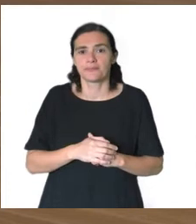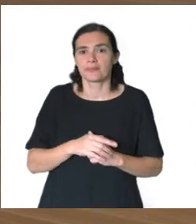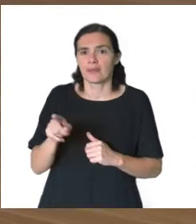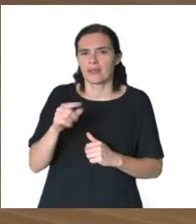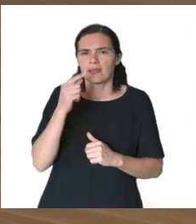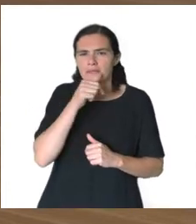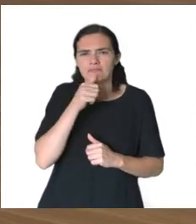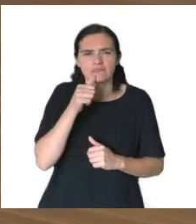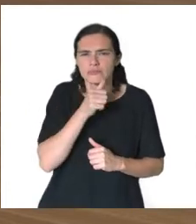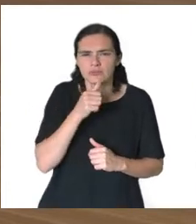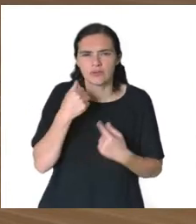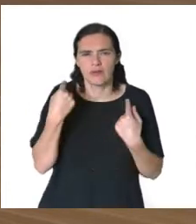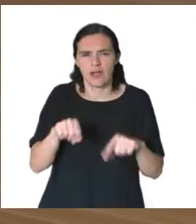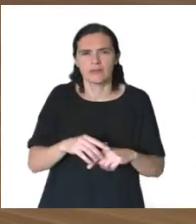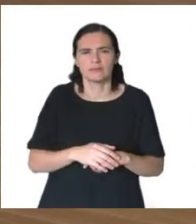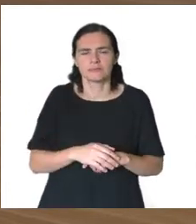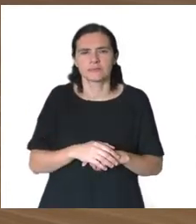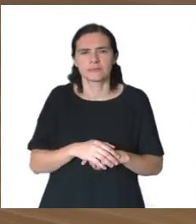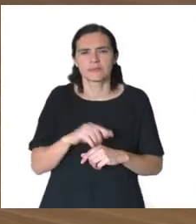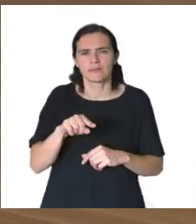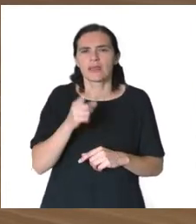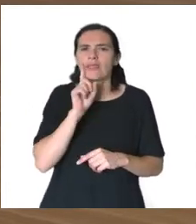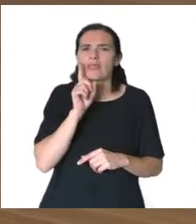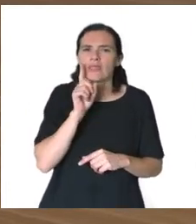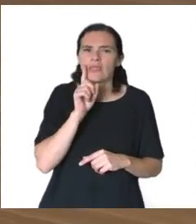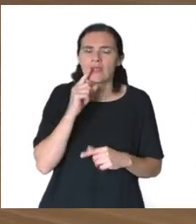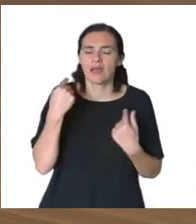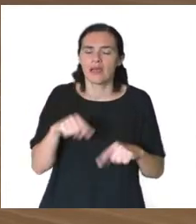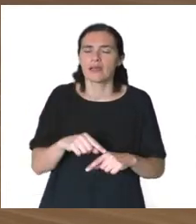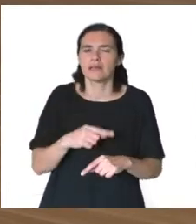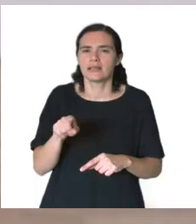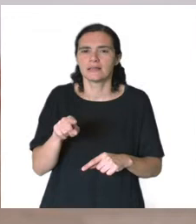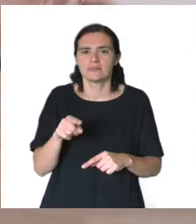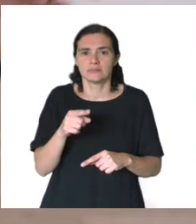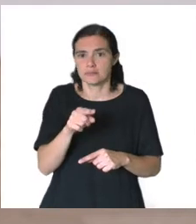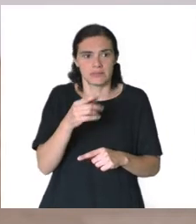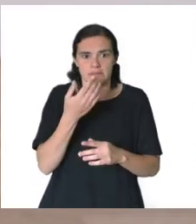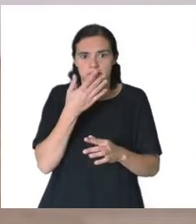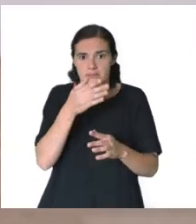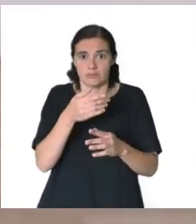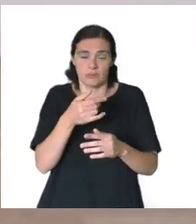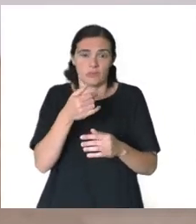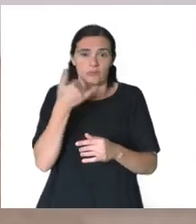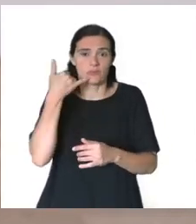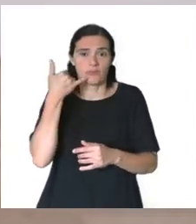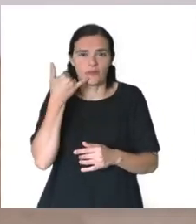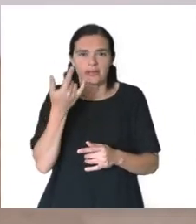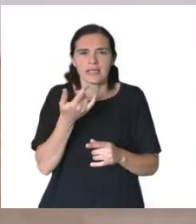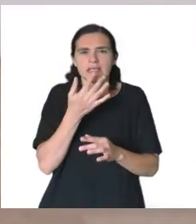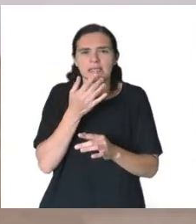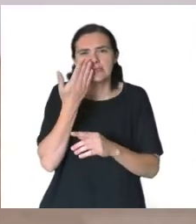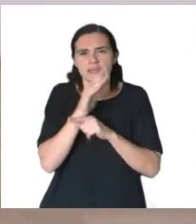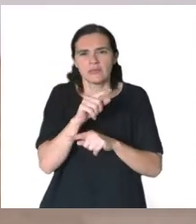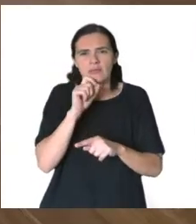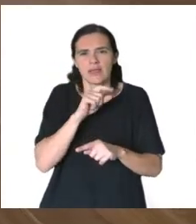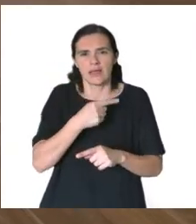recognized. She's playful. She has humor, a sense of humor. The maze is an example. And